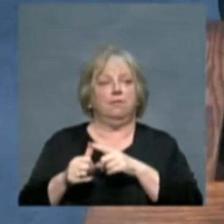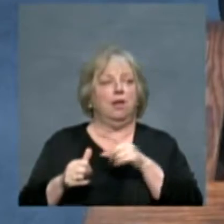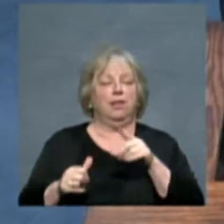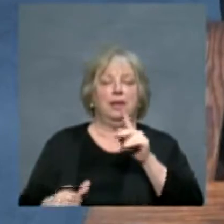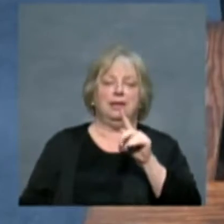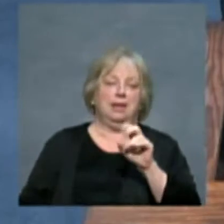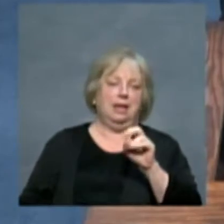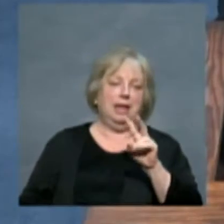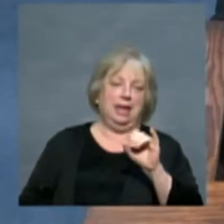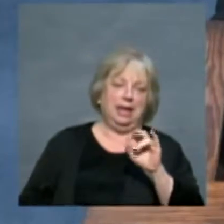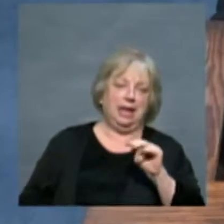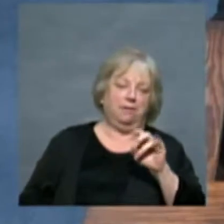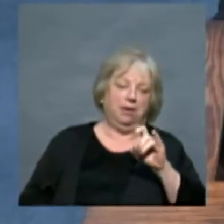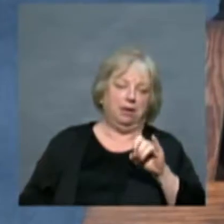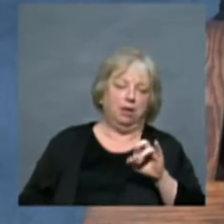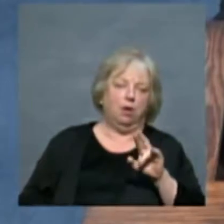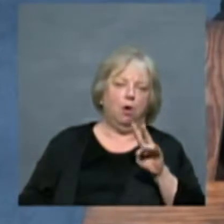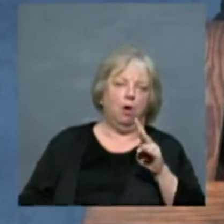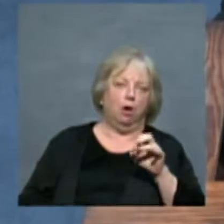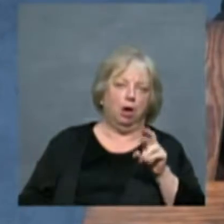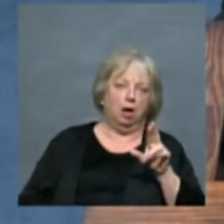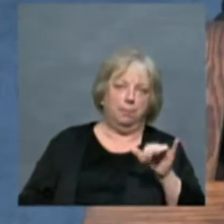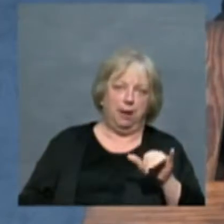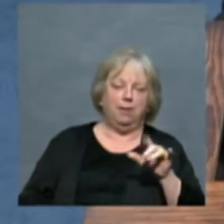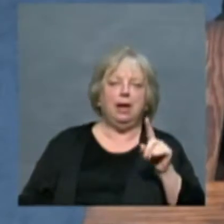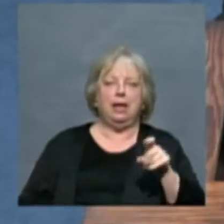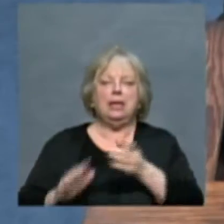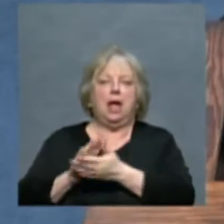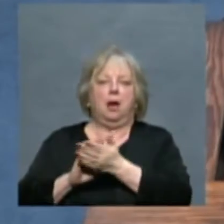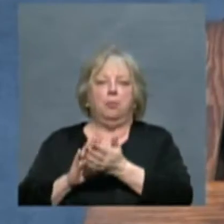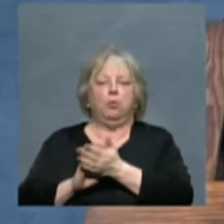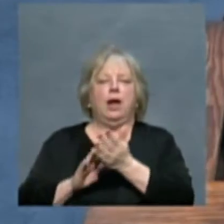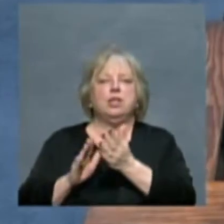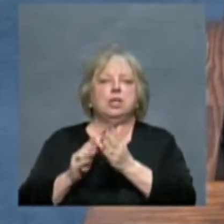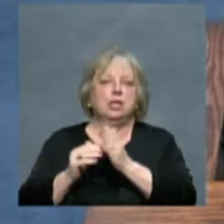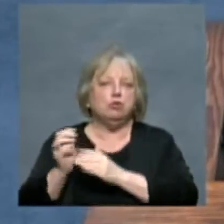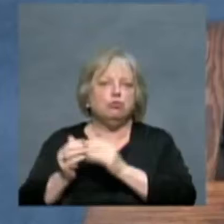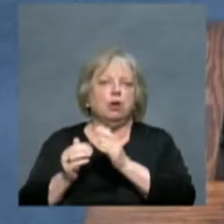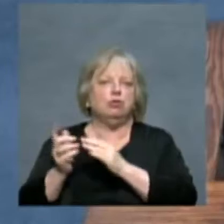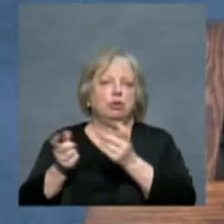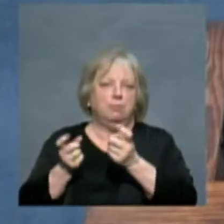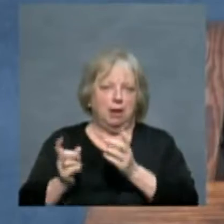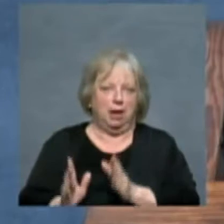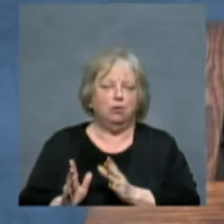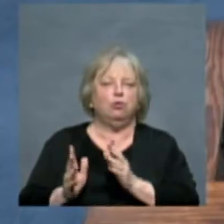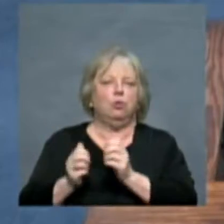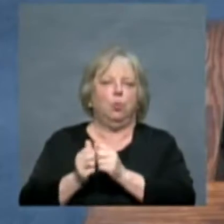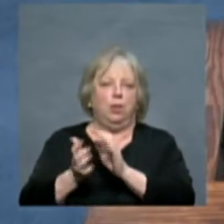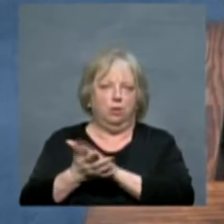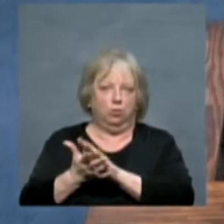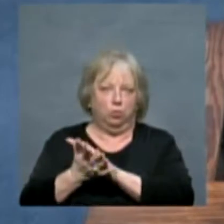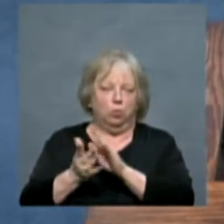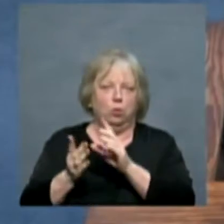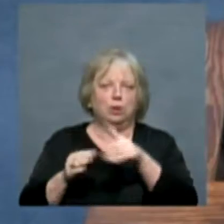Kevin Yarberry. He's the operations manager, construction manager with the school